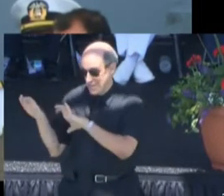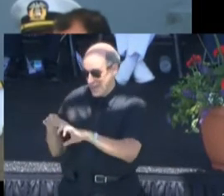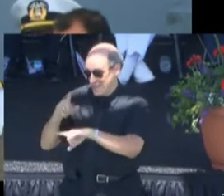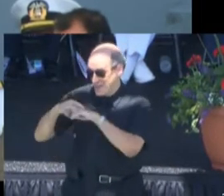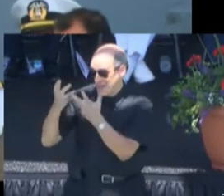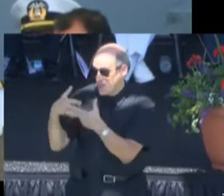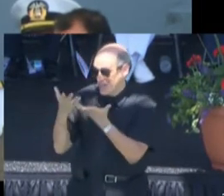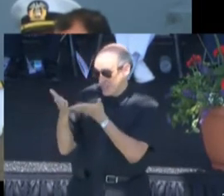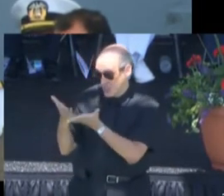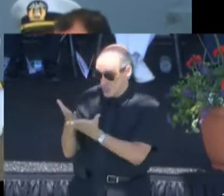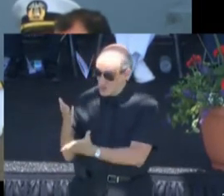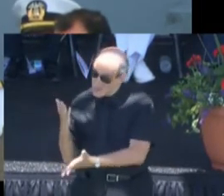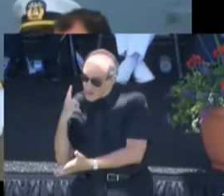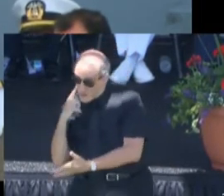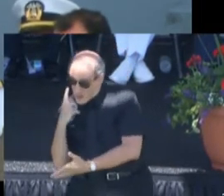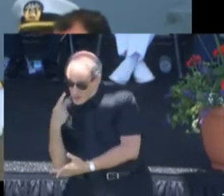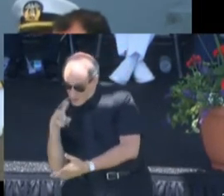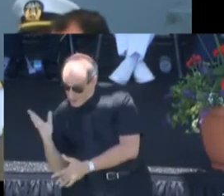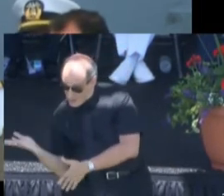time already served.